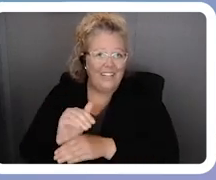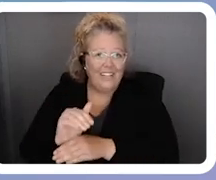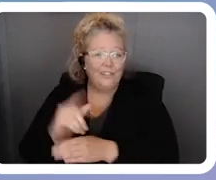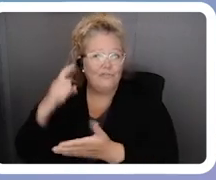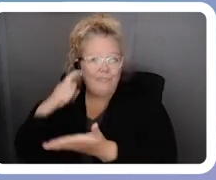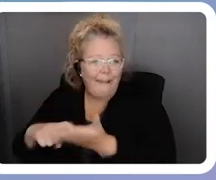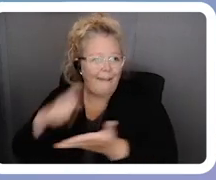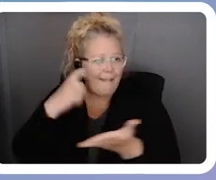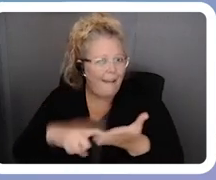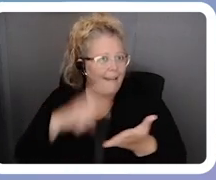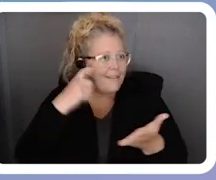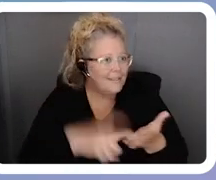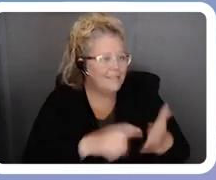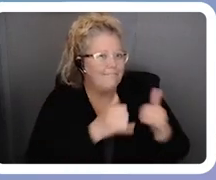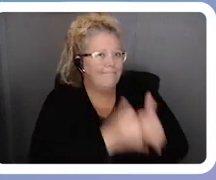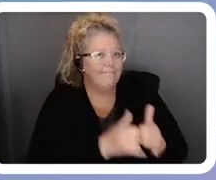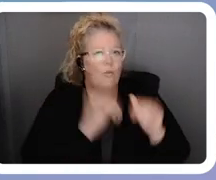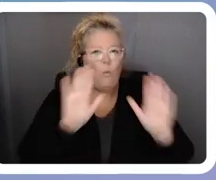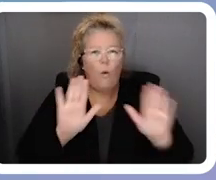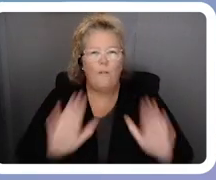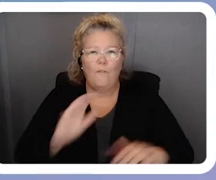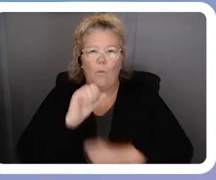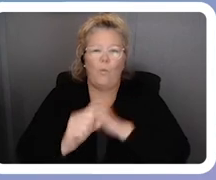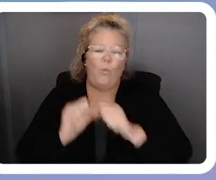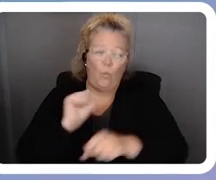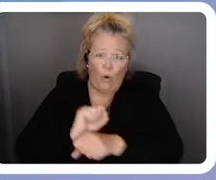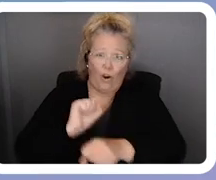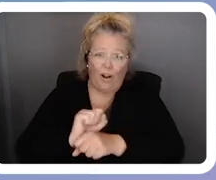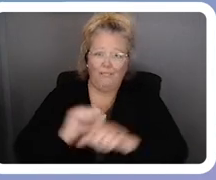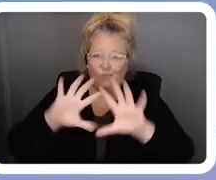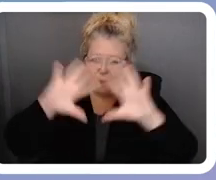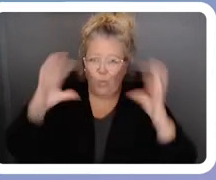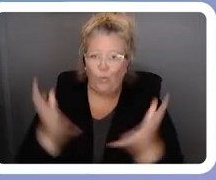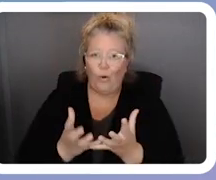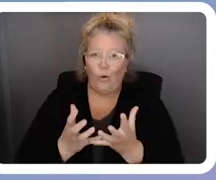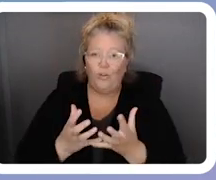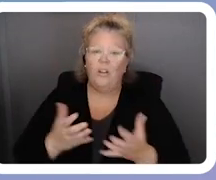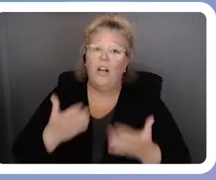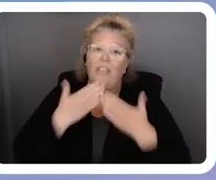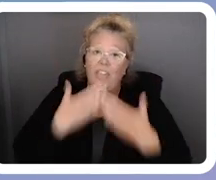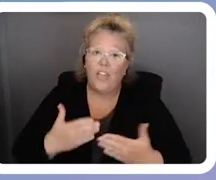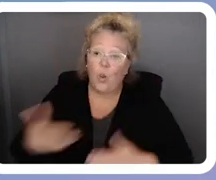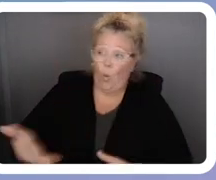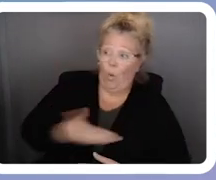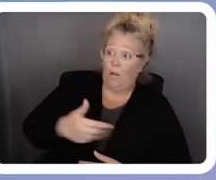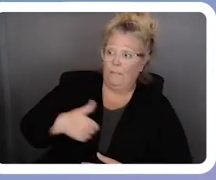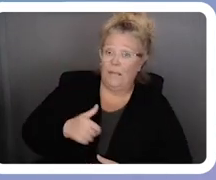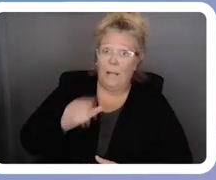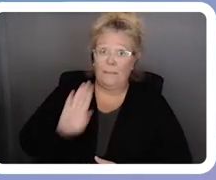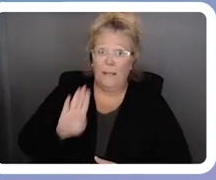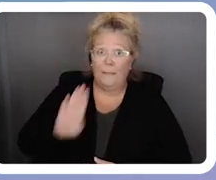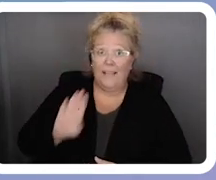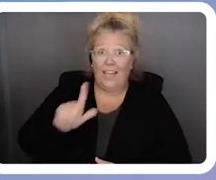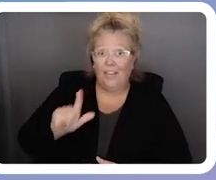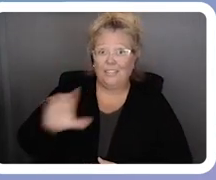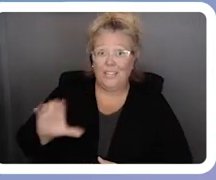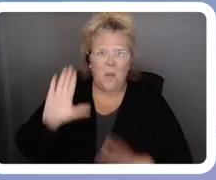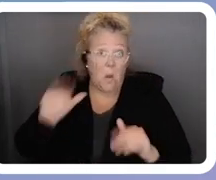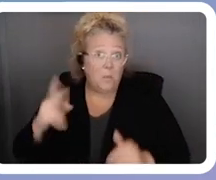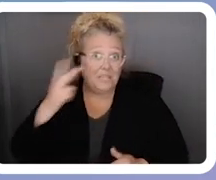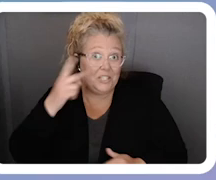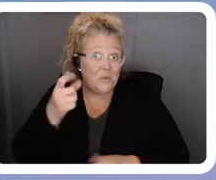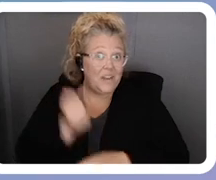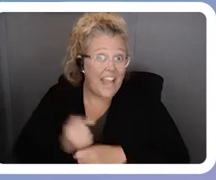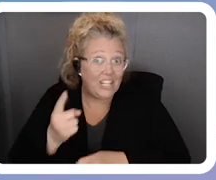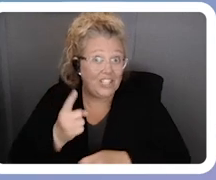work Best Buddies is doing around the world. Thank you again for welcoming me to BBLC, and I hope to see you next year in person